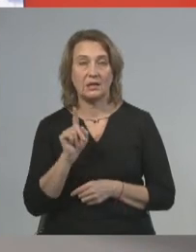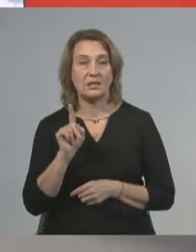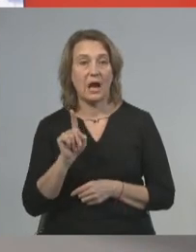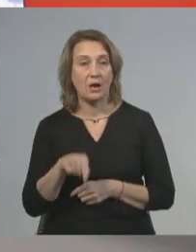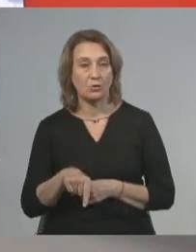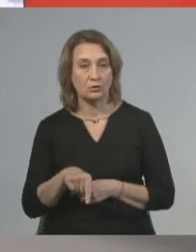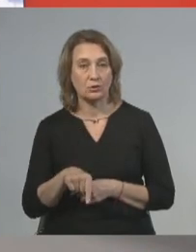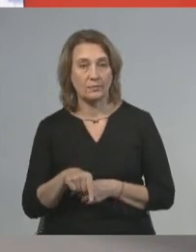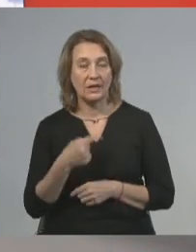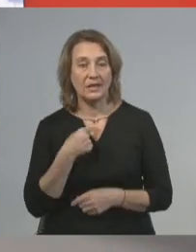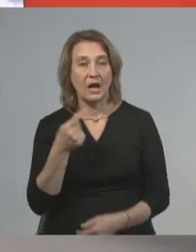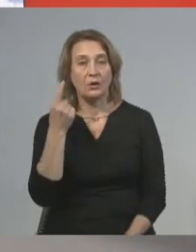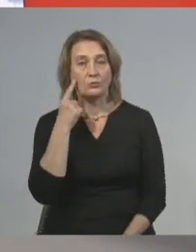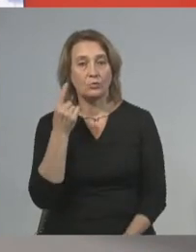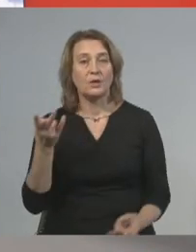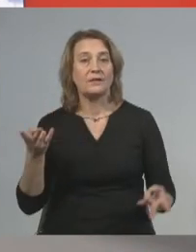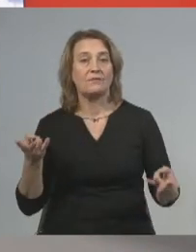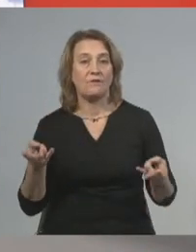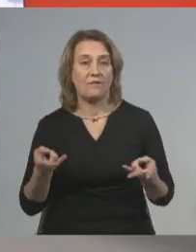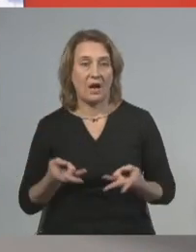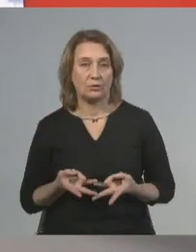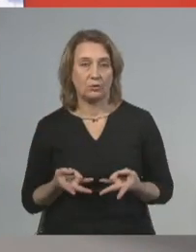and i think